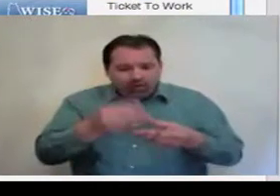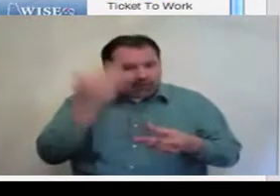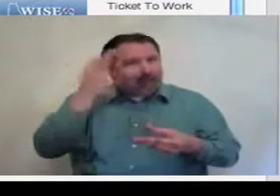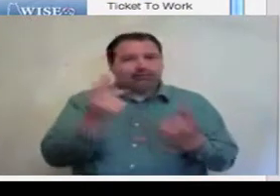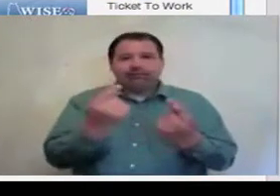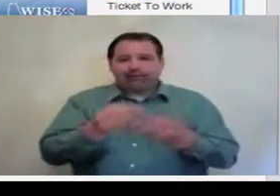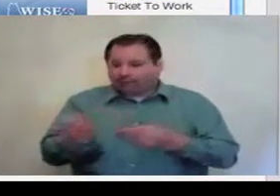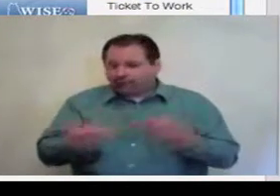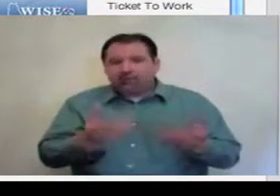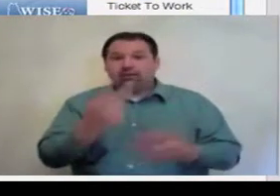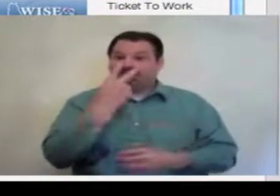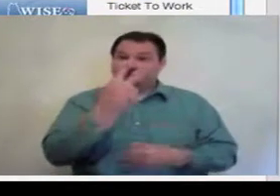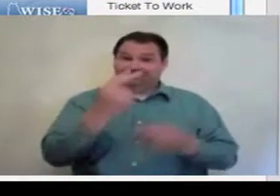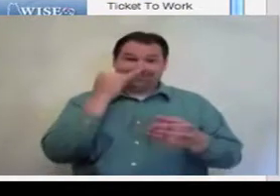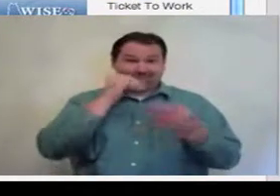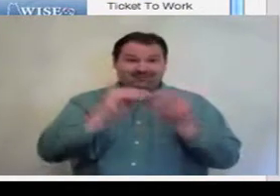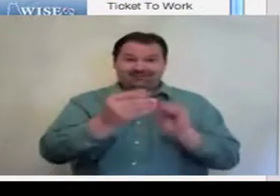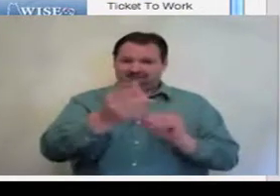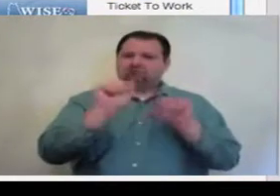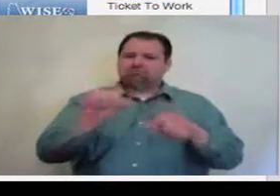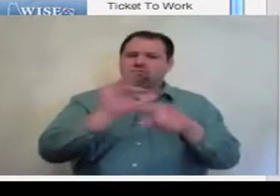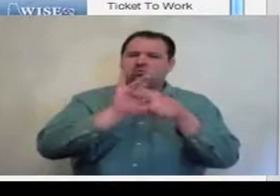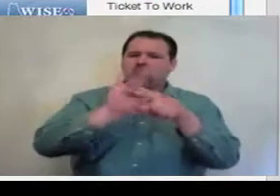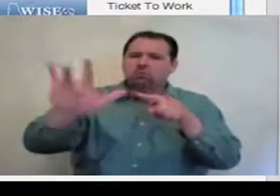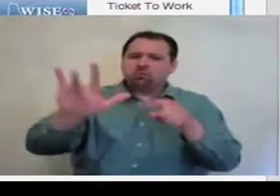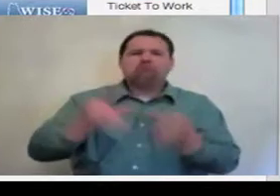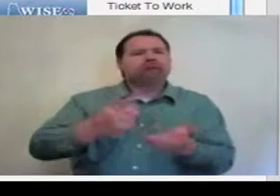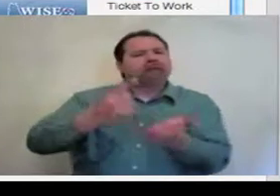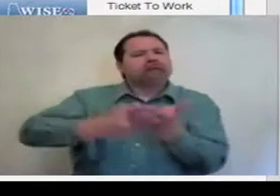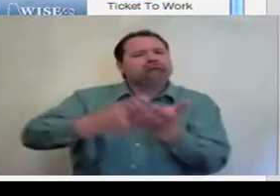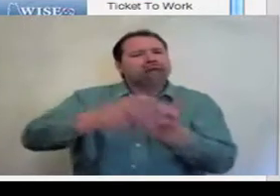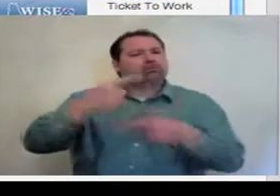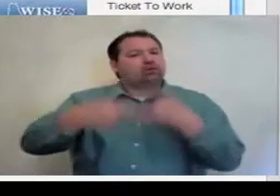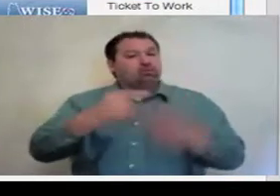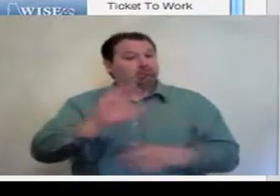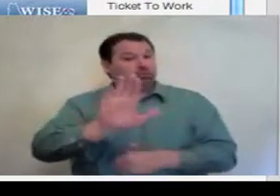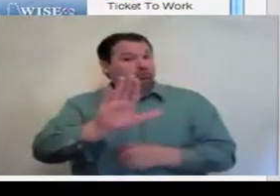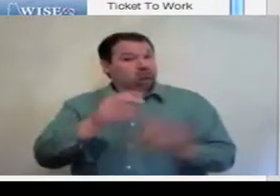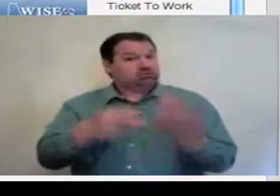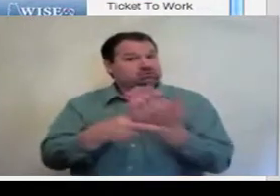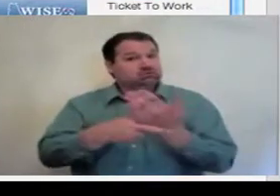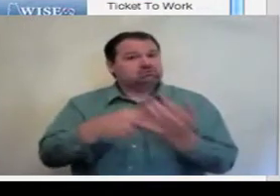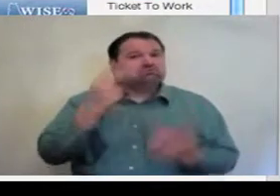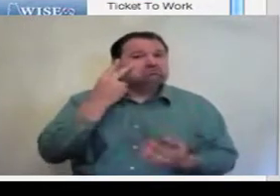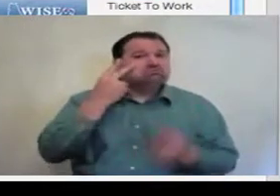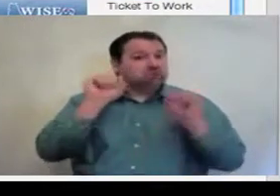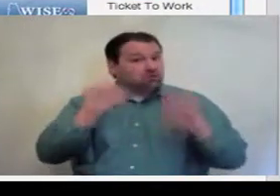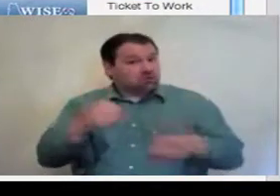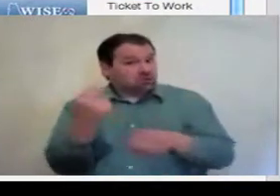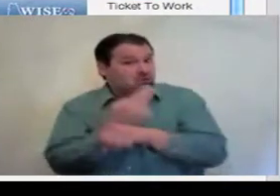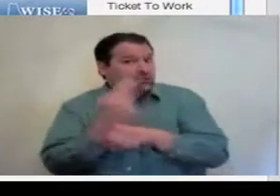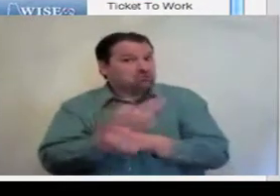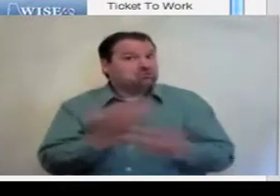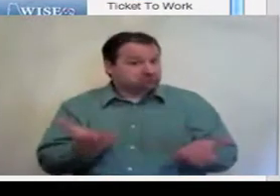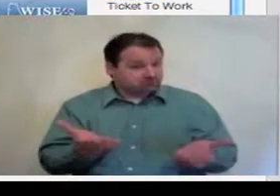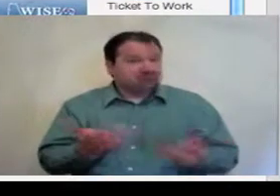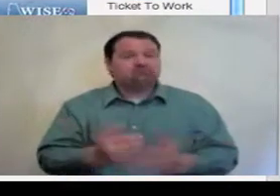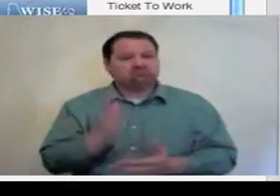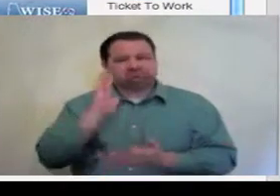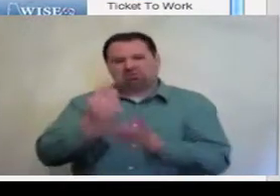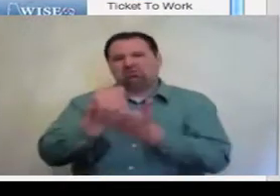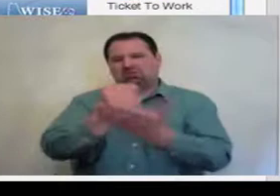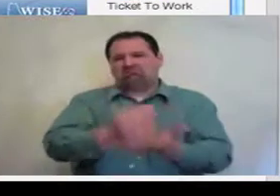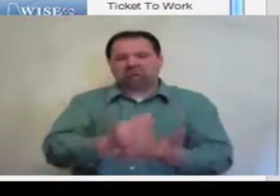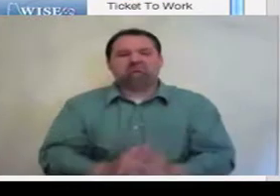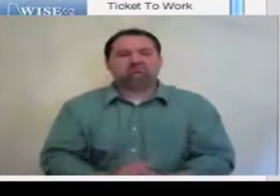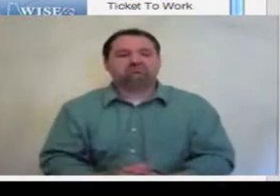know what to do with it. You can call this number that's listed up here. It's also in your PowerPoint presentation. You can call and find out if